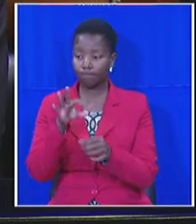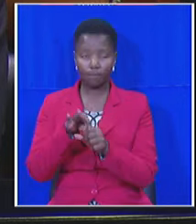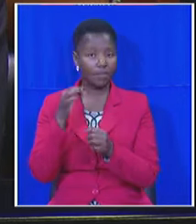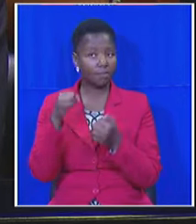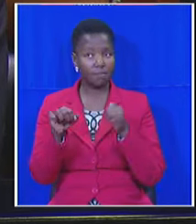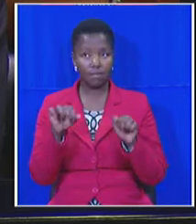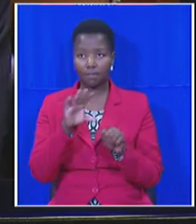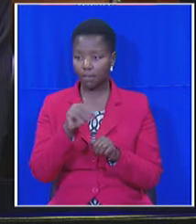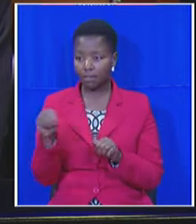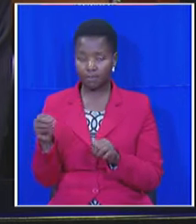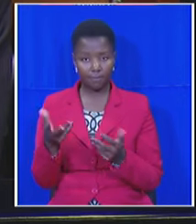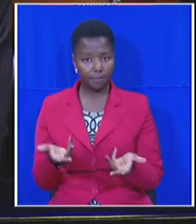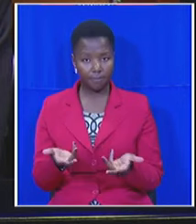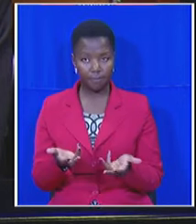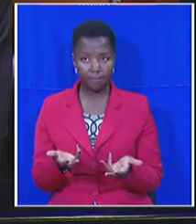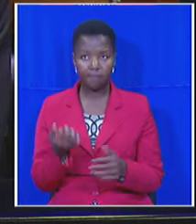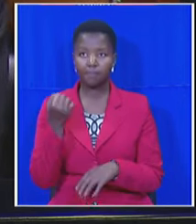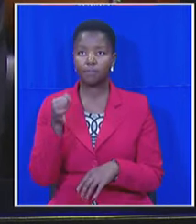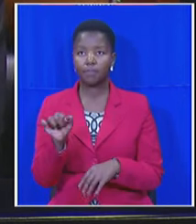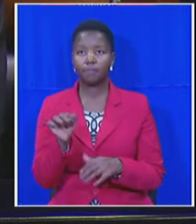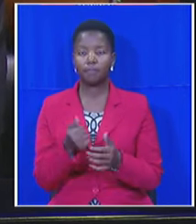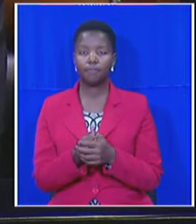objections? No objections.